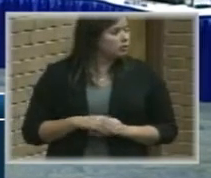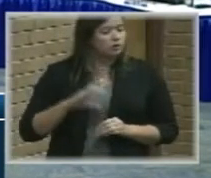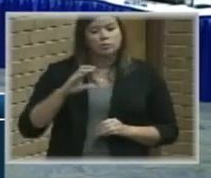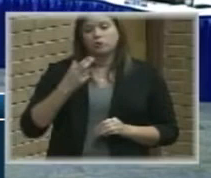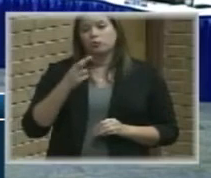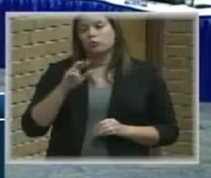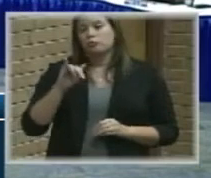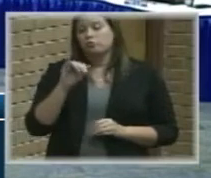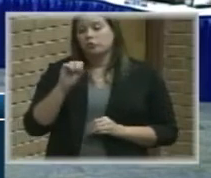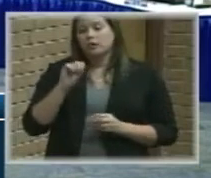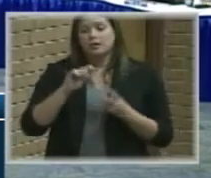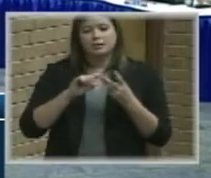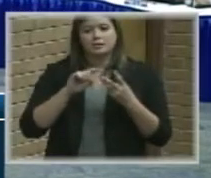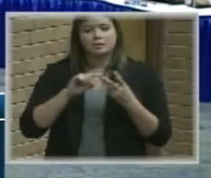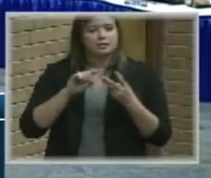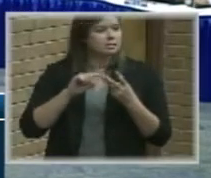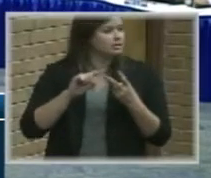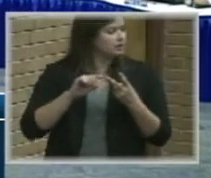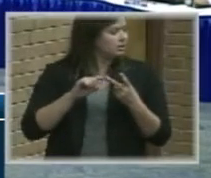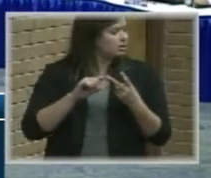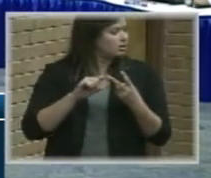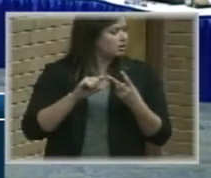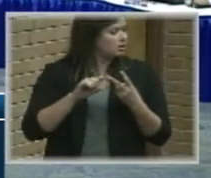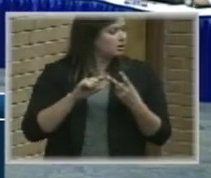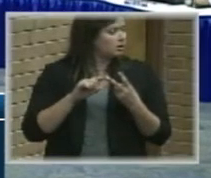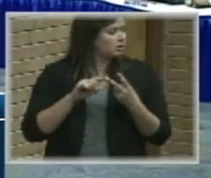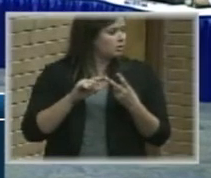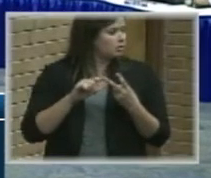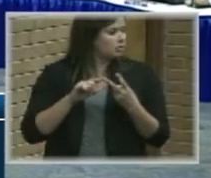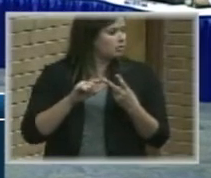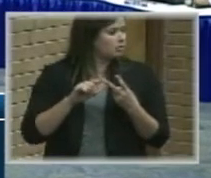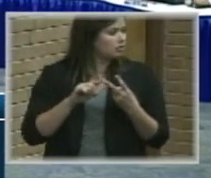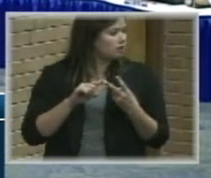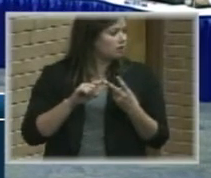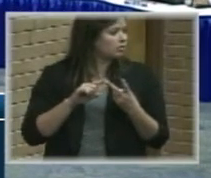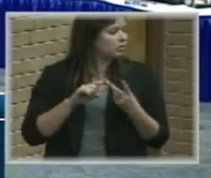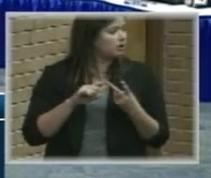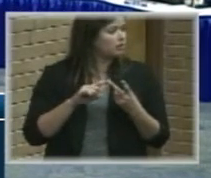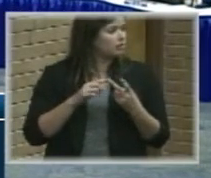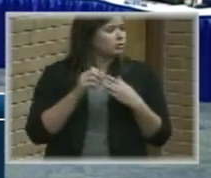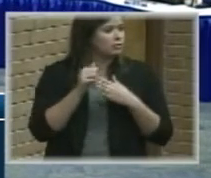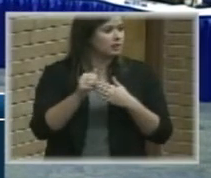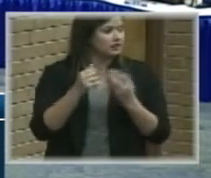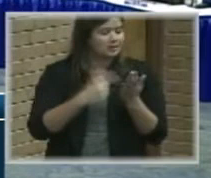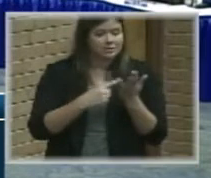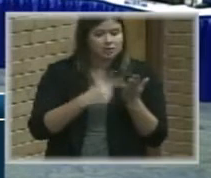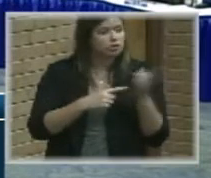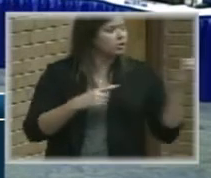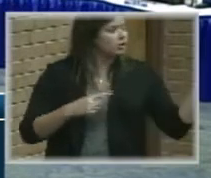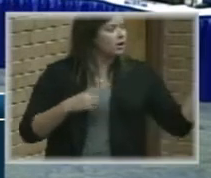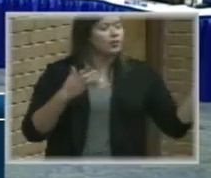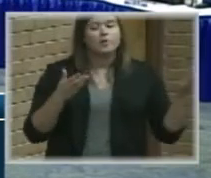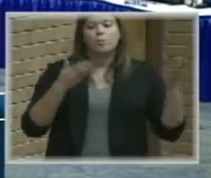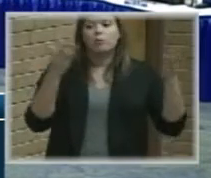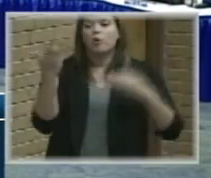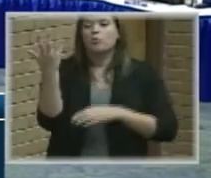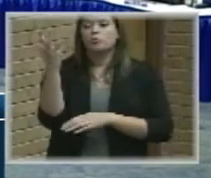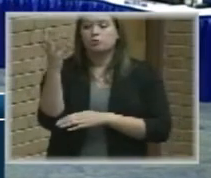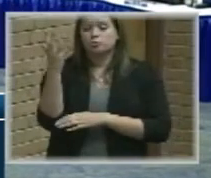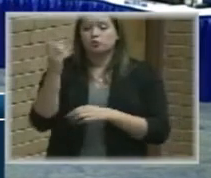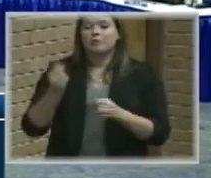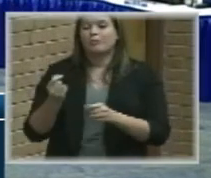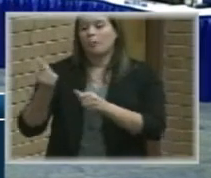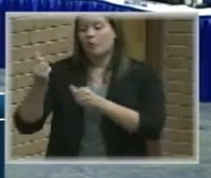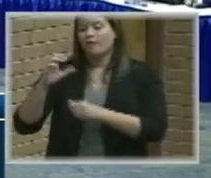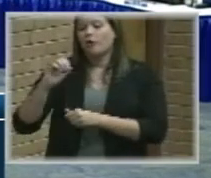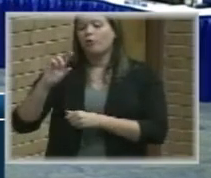Chris, and then we can have any discussion. On the matter before us for proposed tree removal in Corbett's Glen